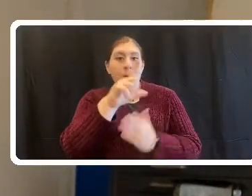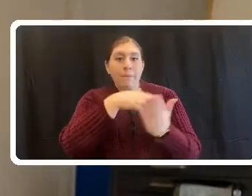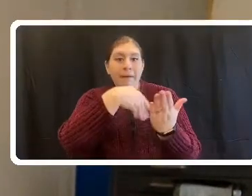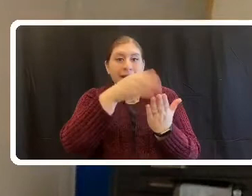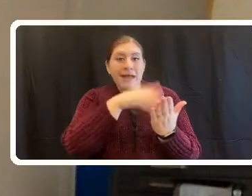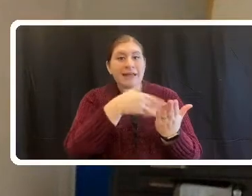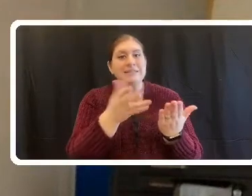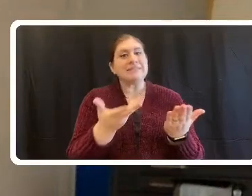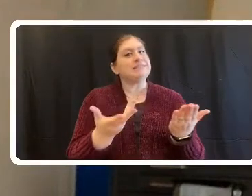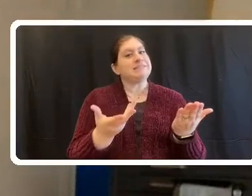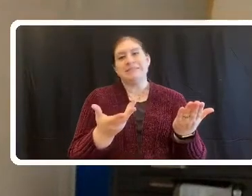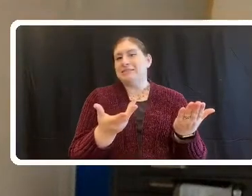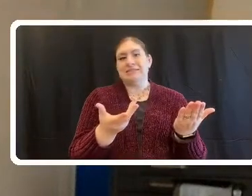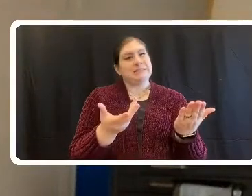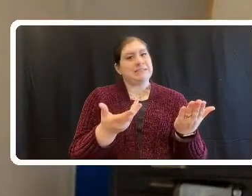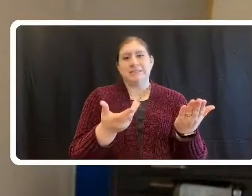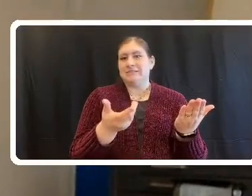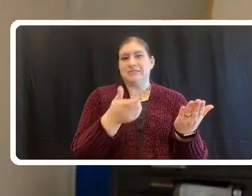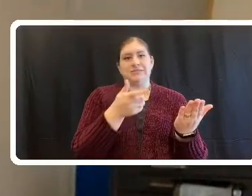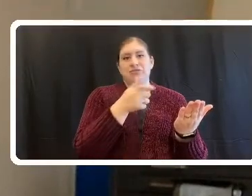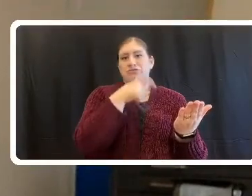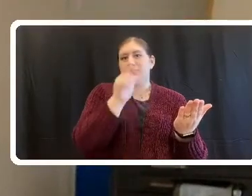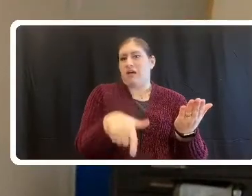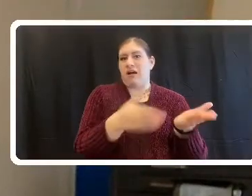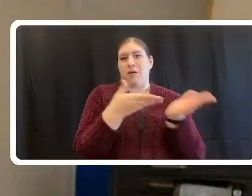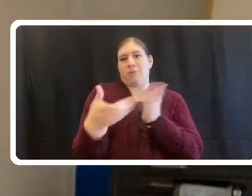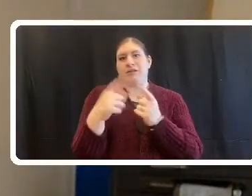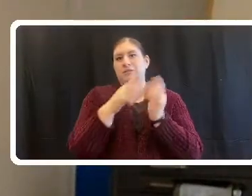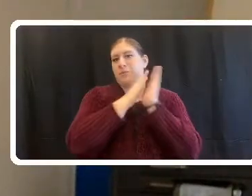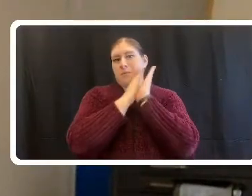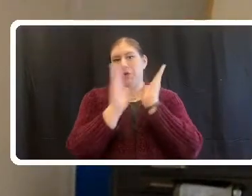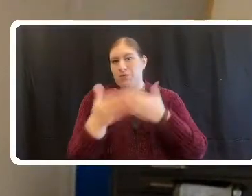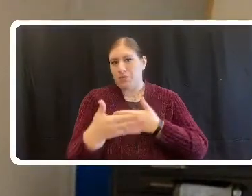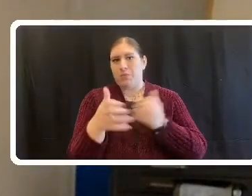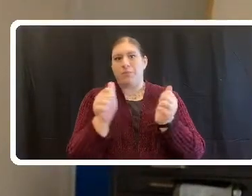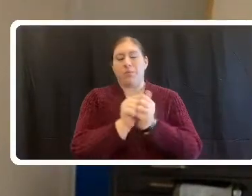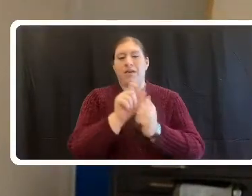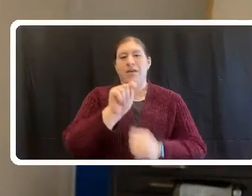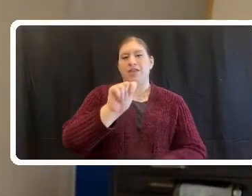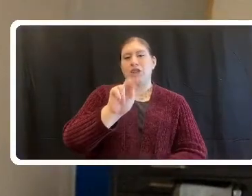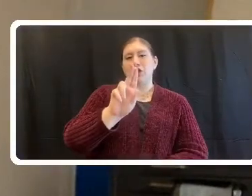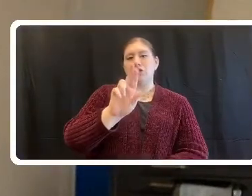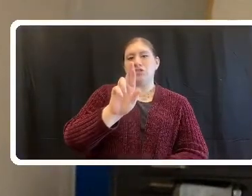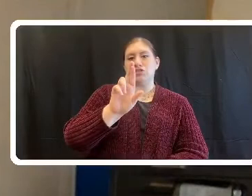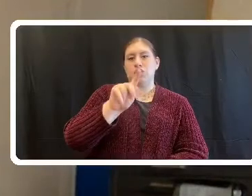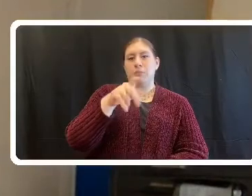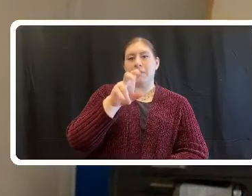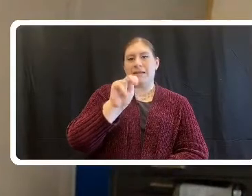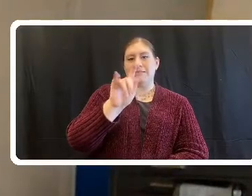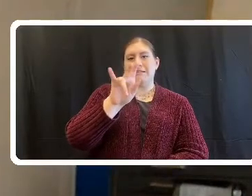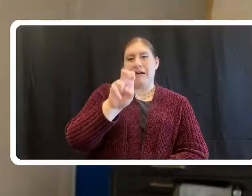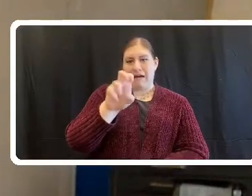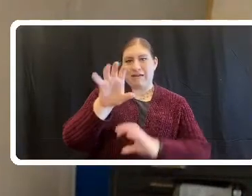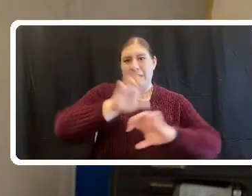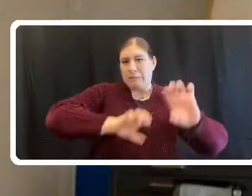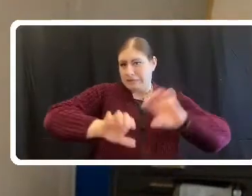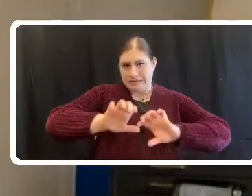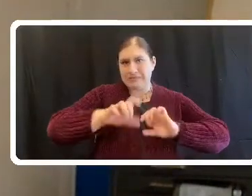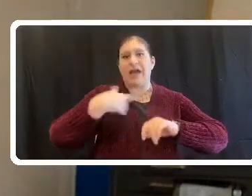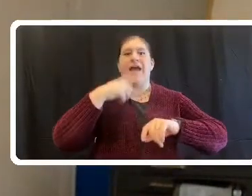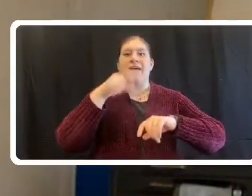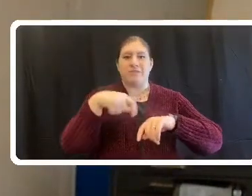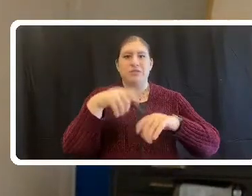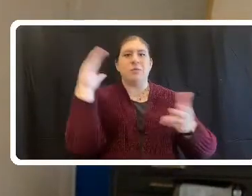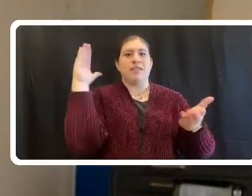you really shouldn't probably take that to your bedroom with turpentine. So I've had to bring forward some